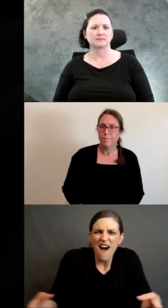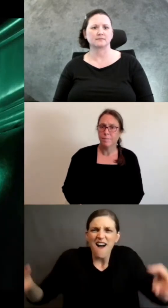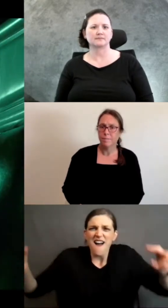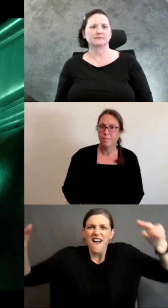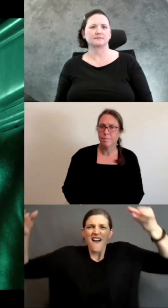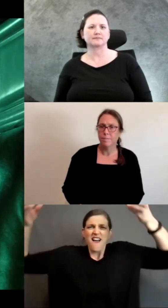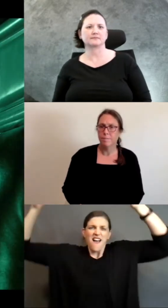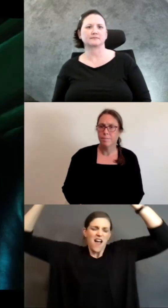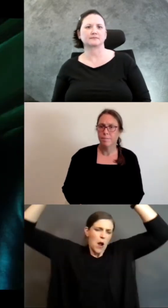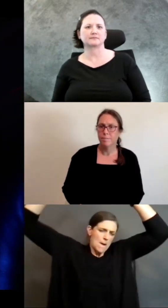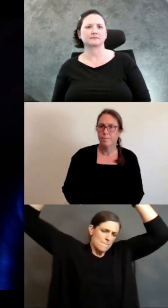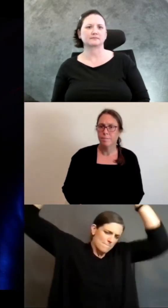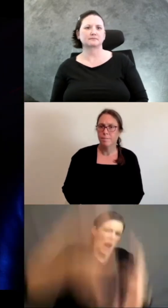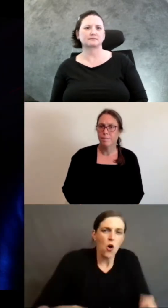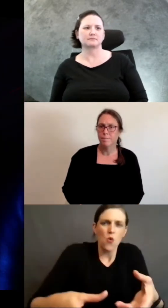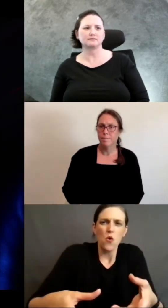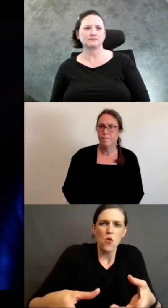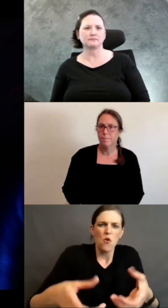and smash it down.